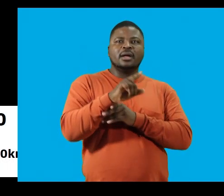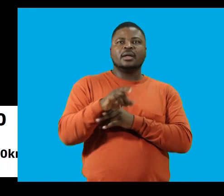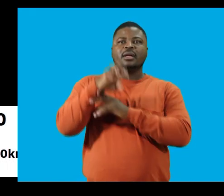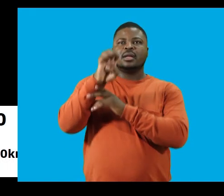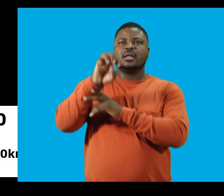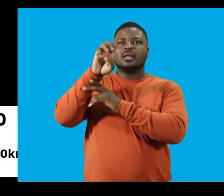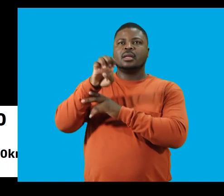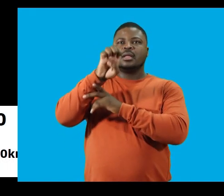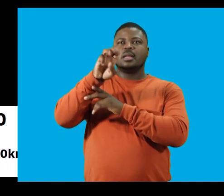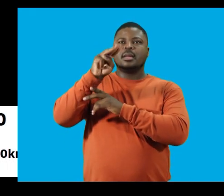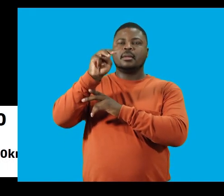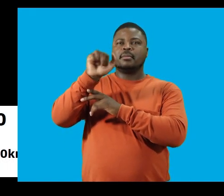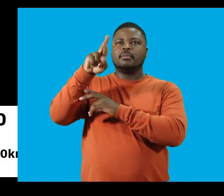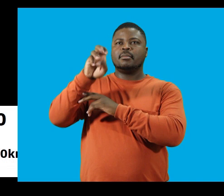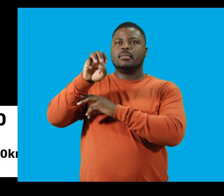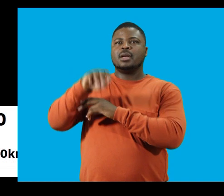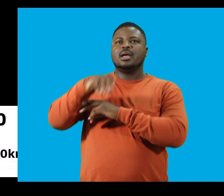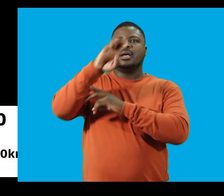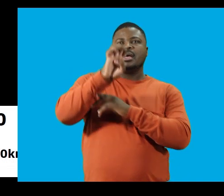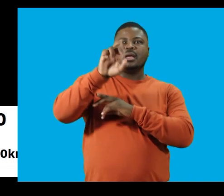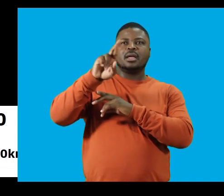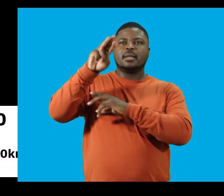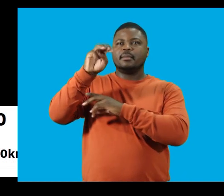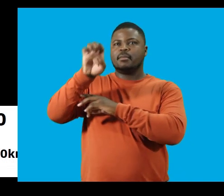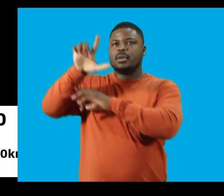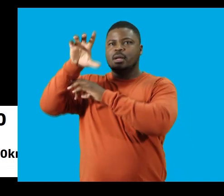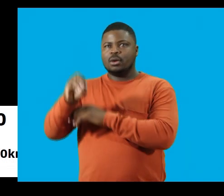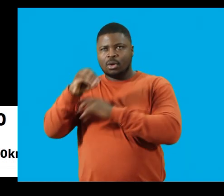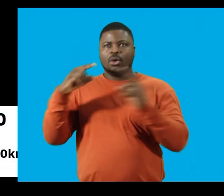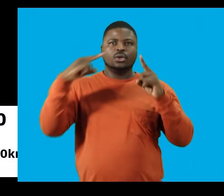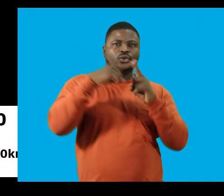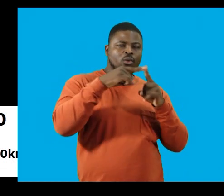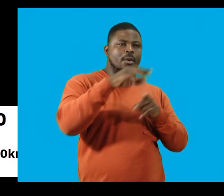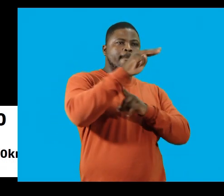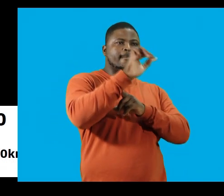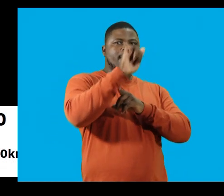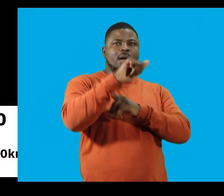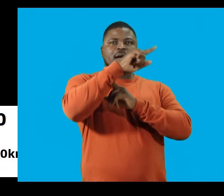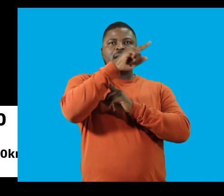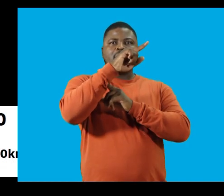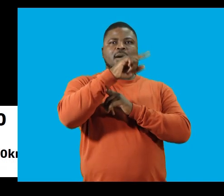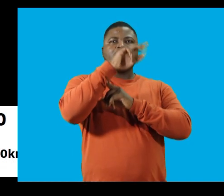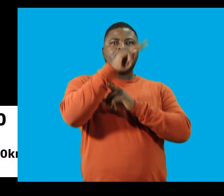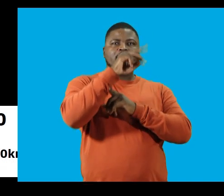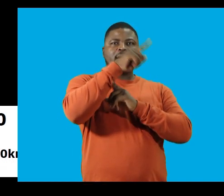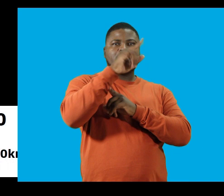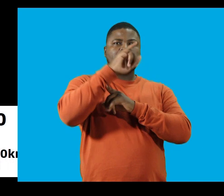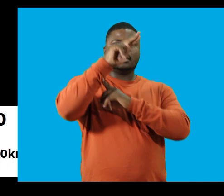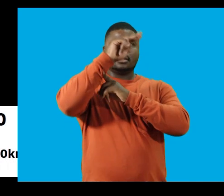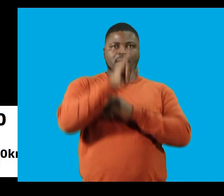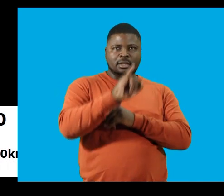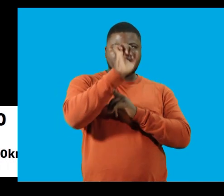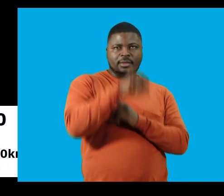So what you'll do, and I'm not going to give you the answer, I'm going to show you what to do. What you do is you take your